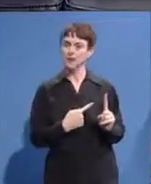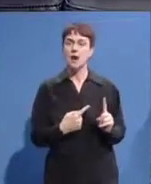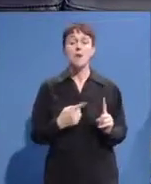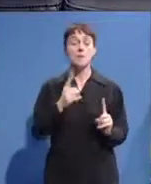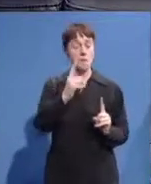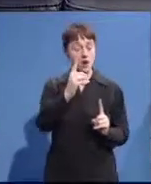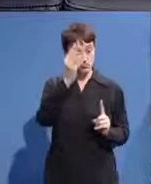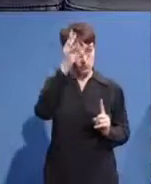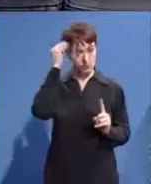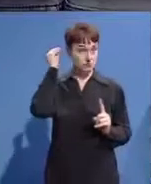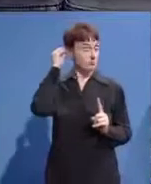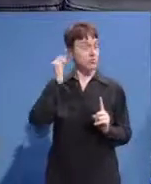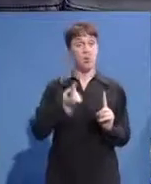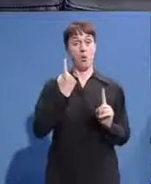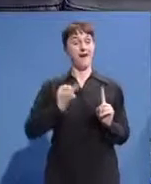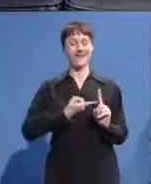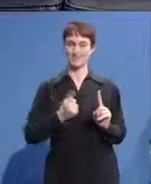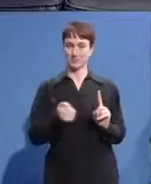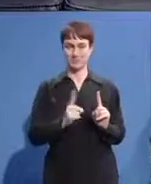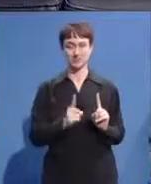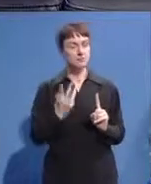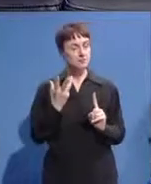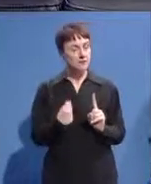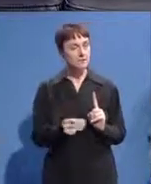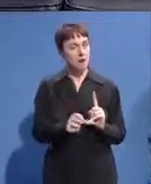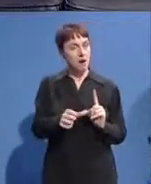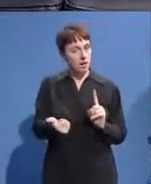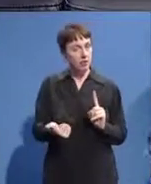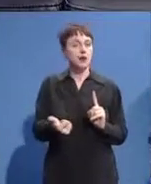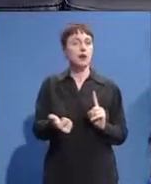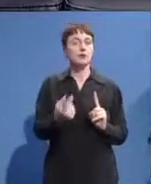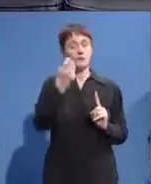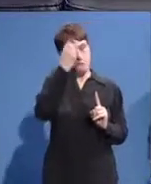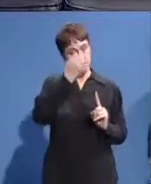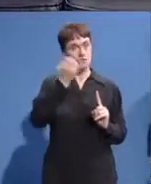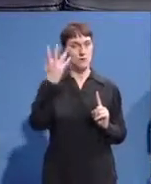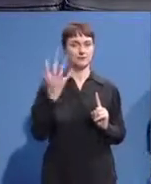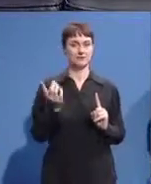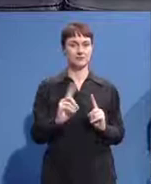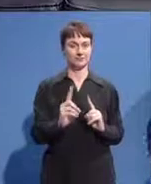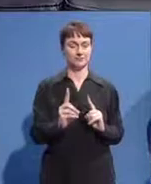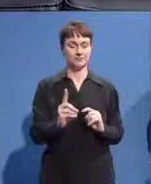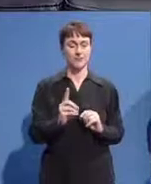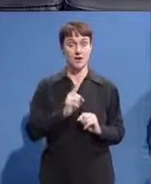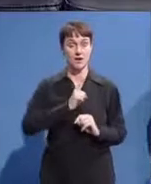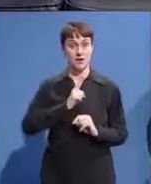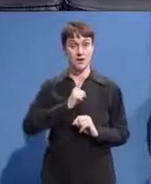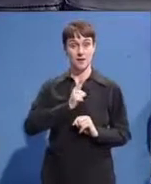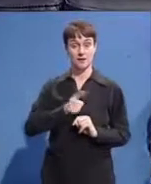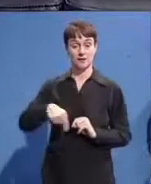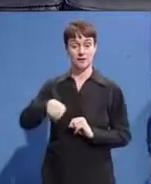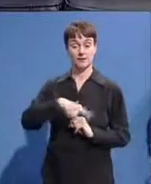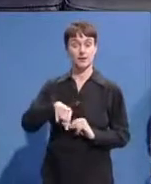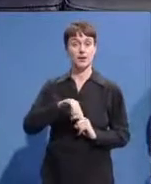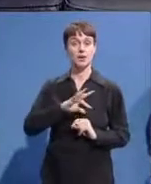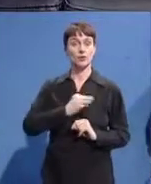one there. And a forgotten figure who should be remembered now, the leader of the Youth League, a very dynamic young